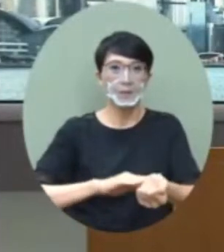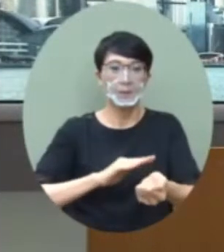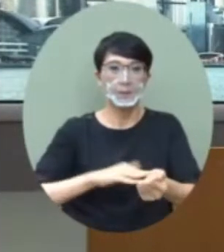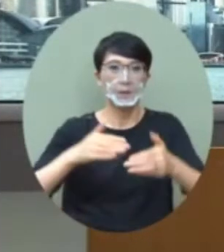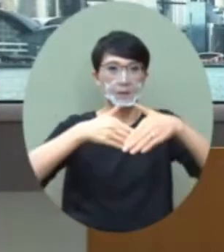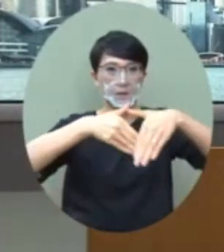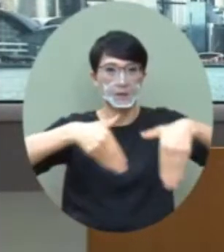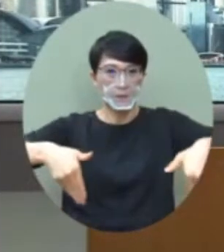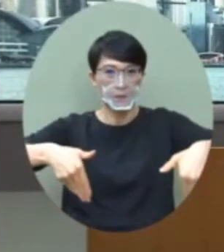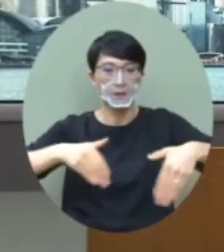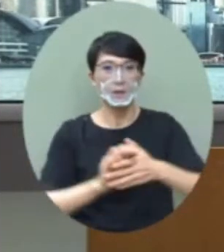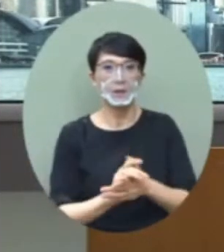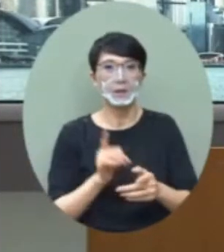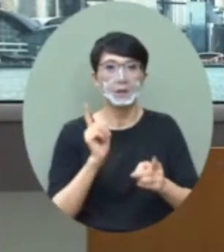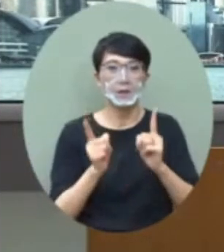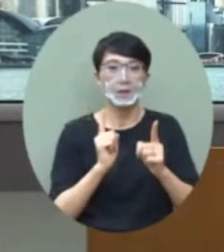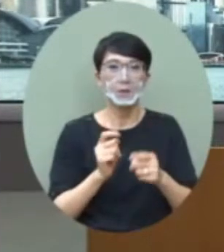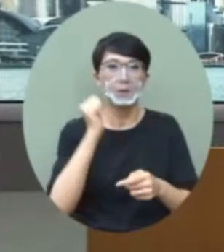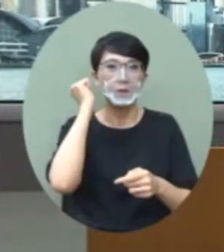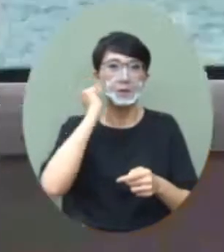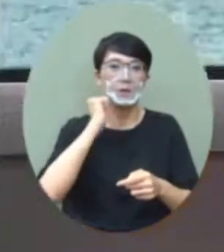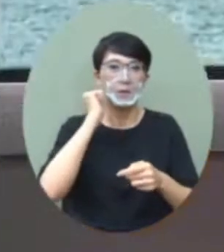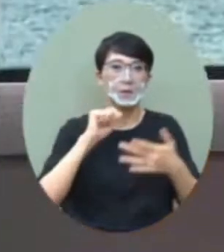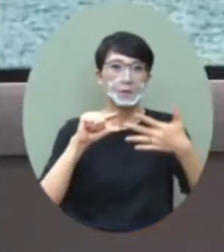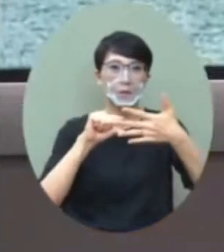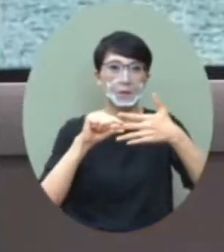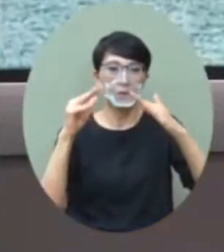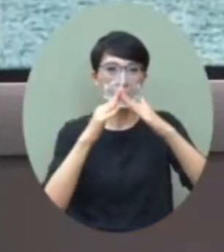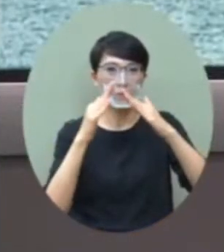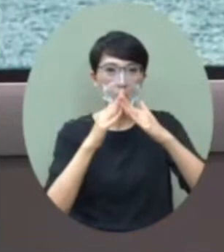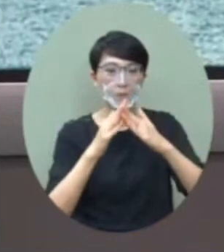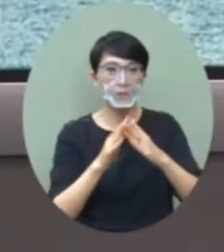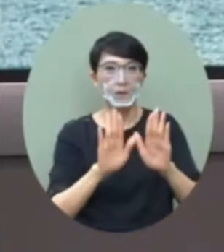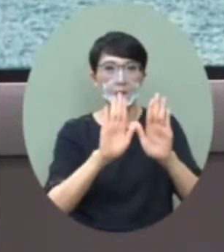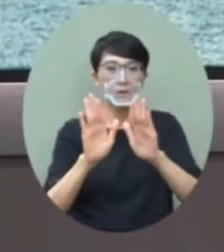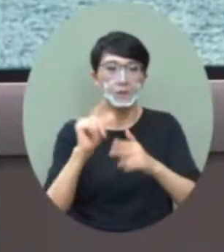We have a number of facilities that are running,